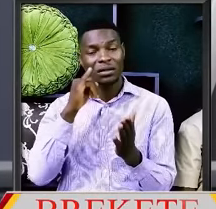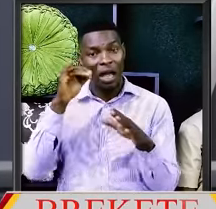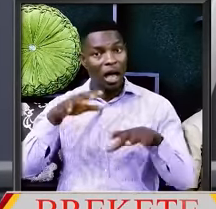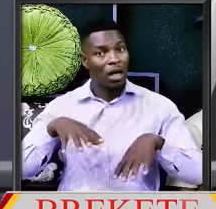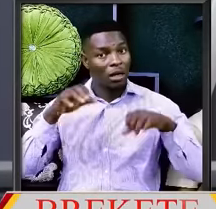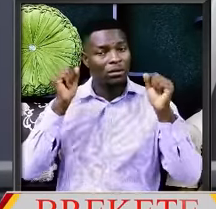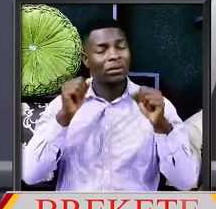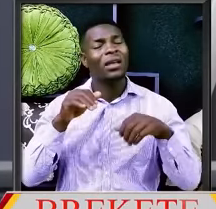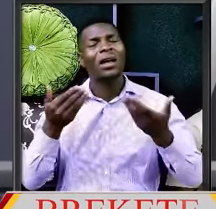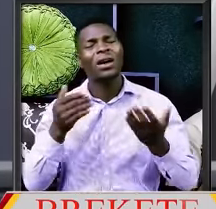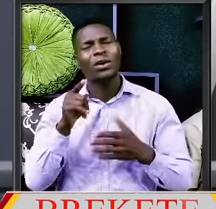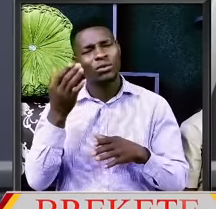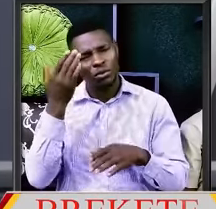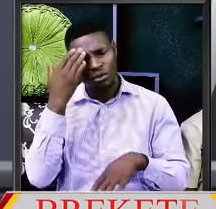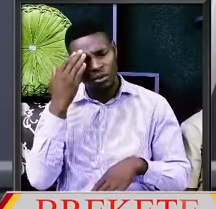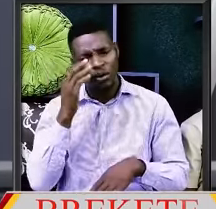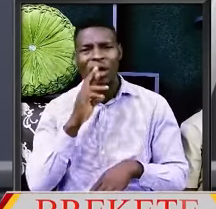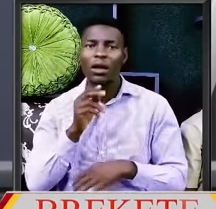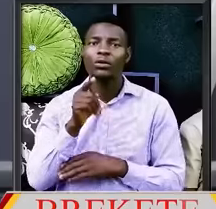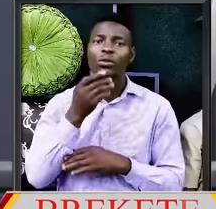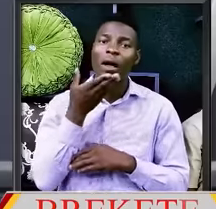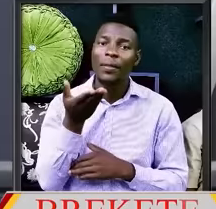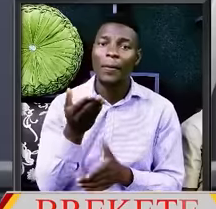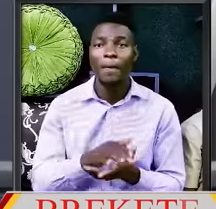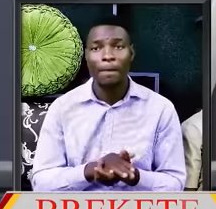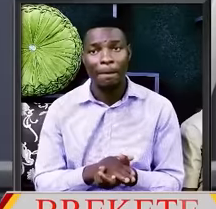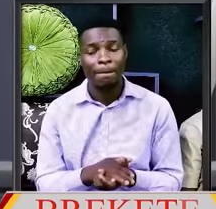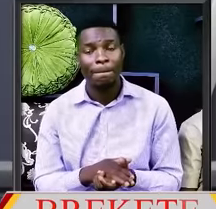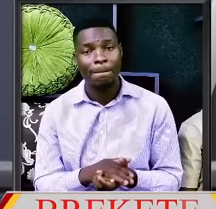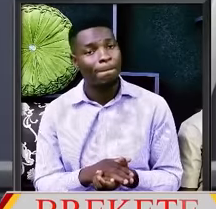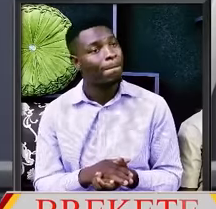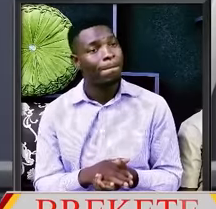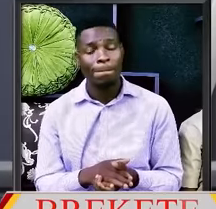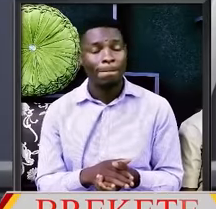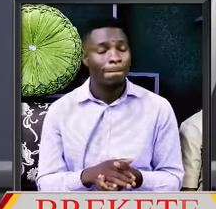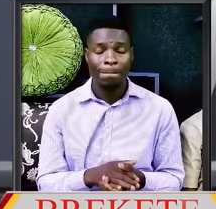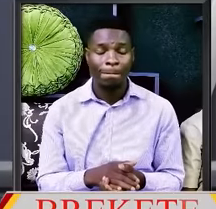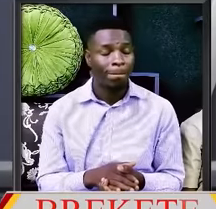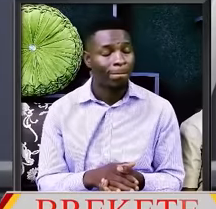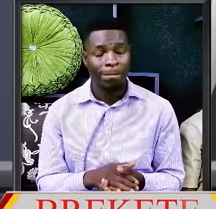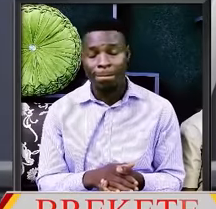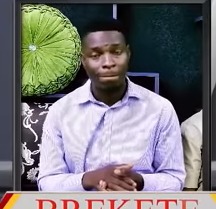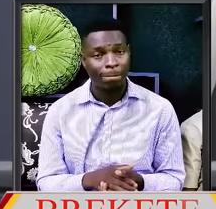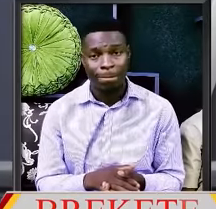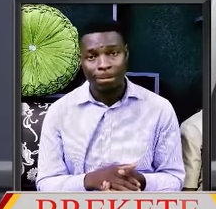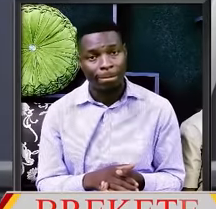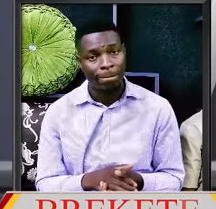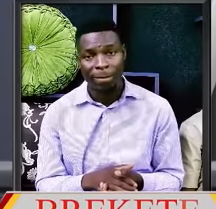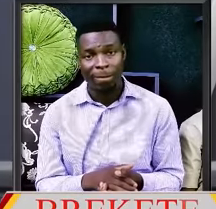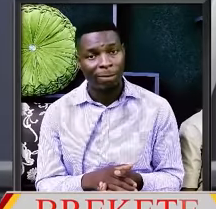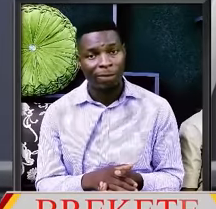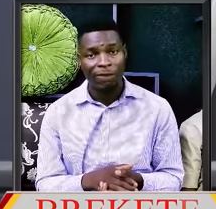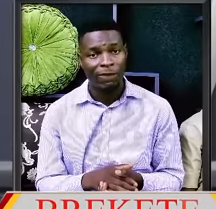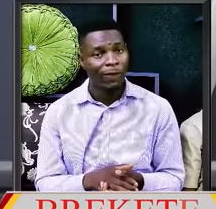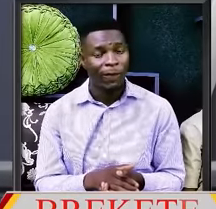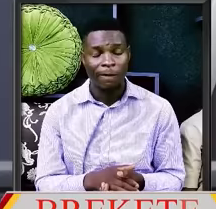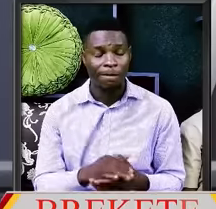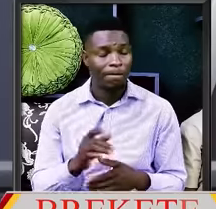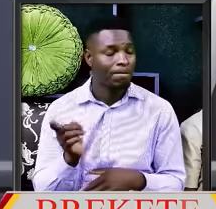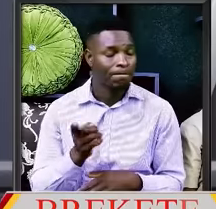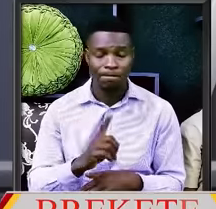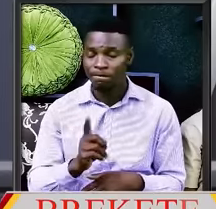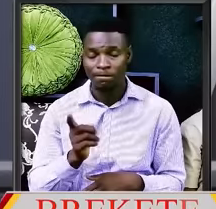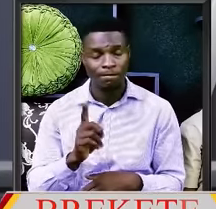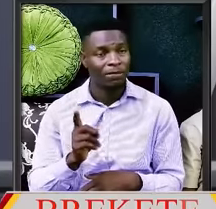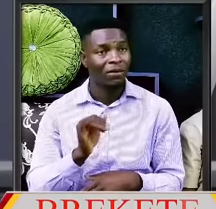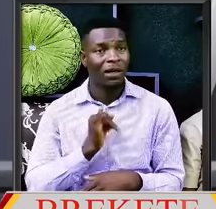why they don't want to do the DNA. Make them come, make we hear DNA, know the cost and know the thing to come out. Why they don't want to do the